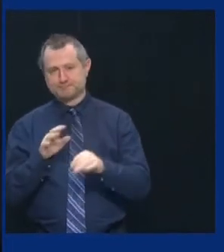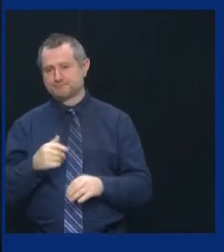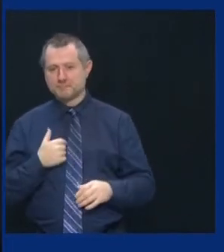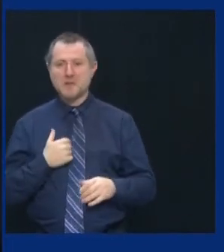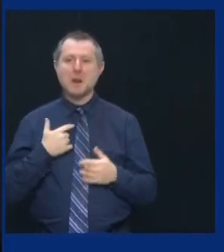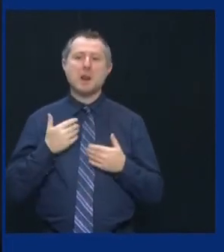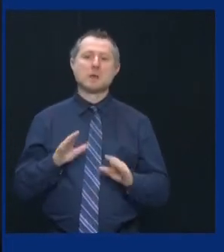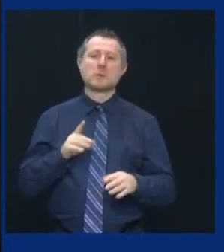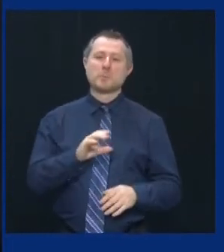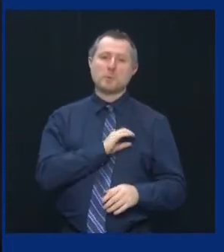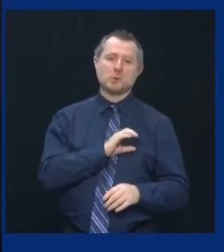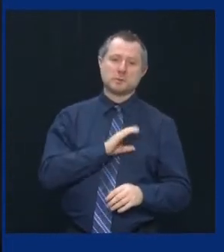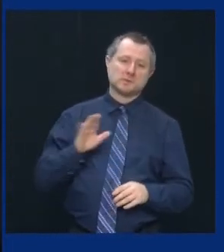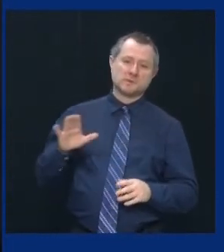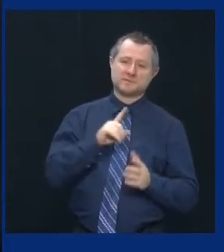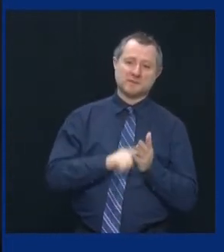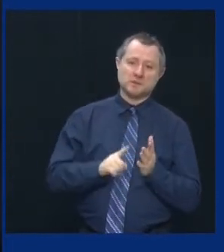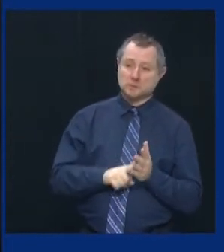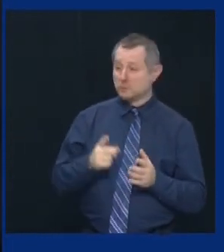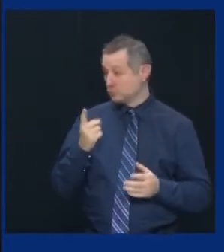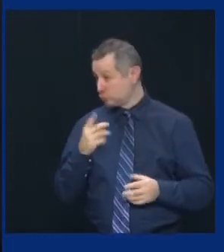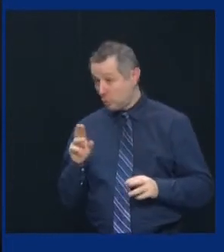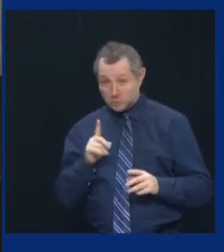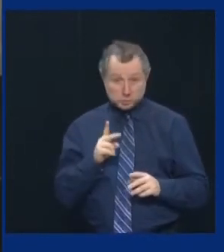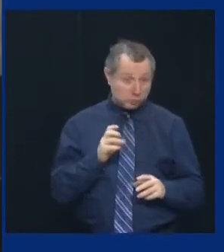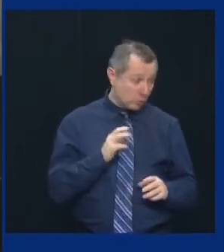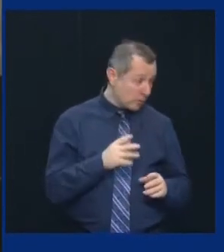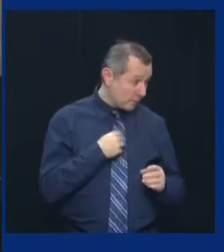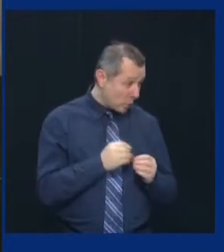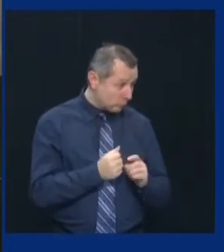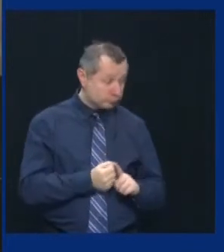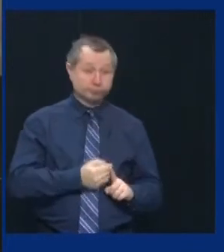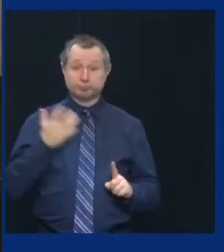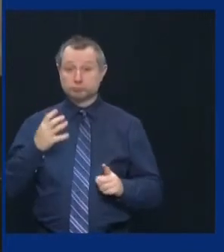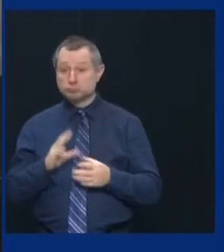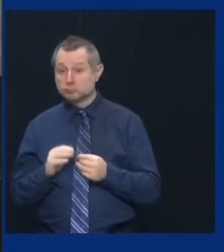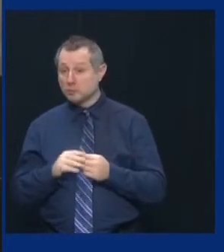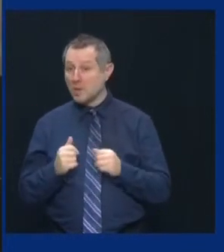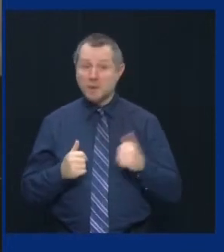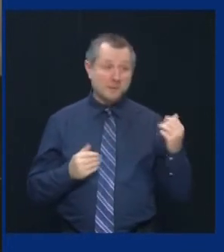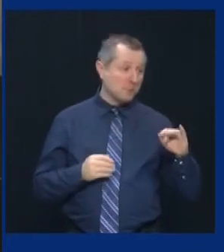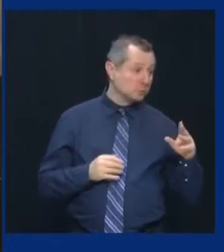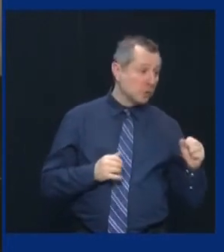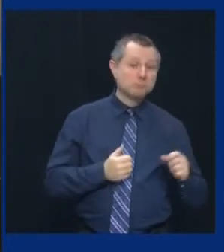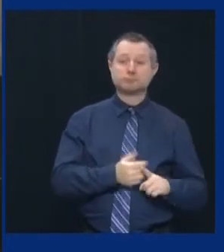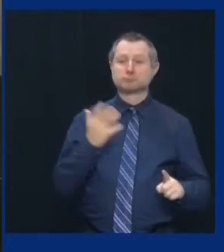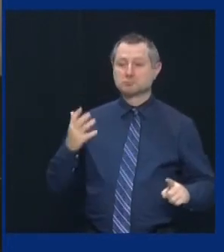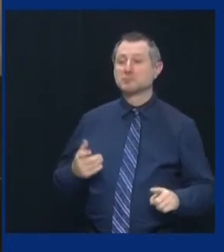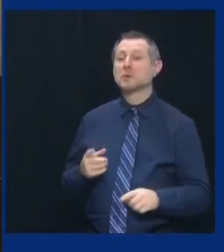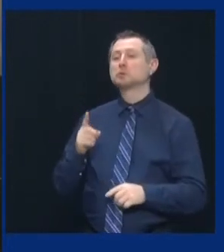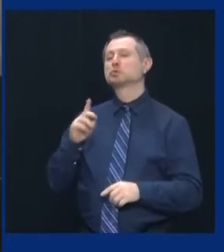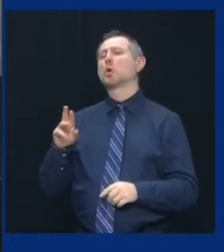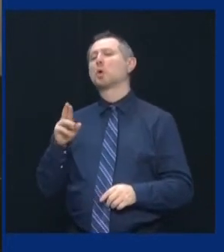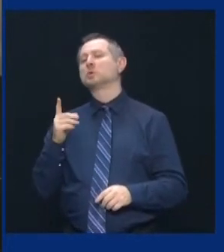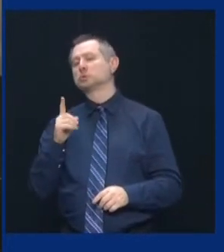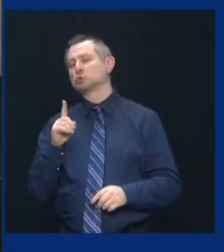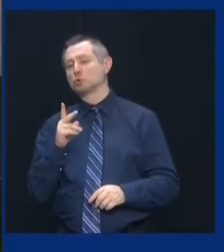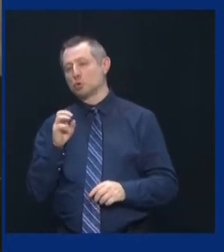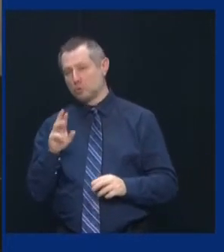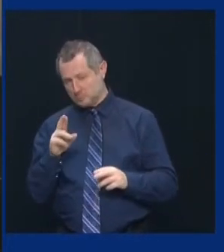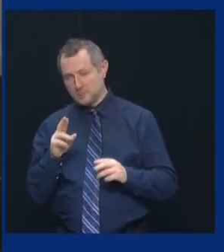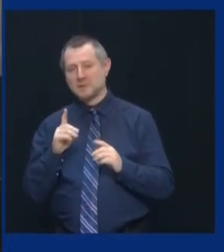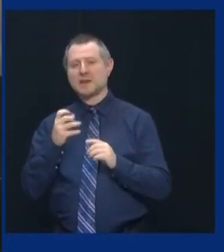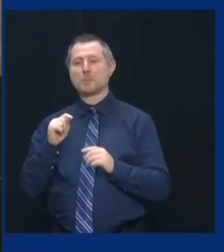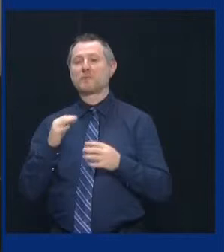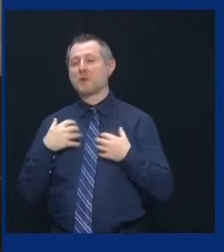investigation unless Dr. Zucker does or Melissa knows. Nothing here, but, the public health always is